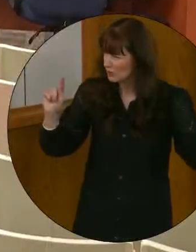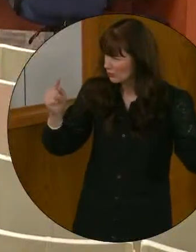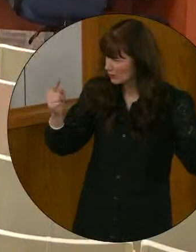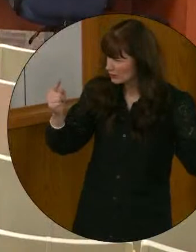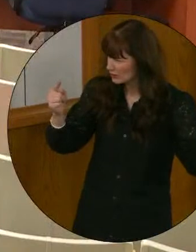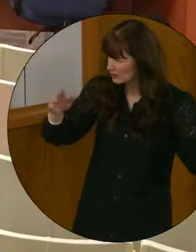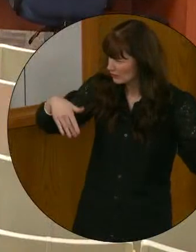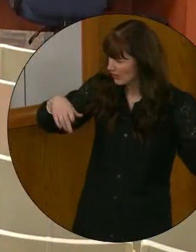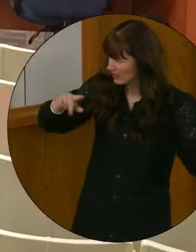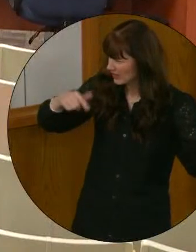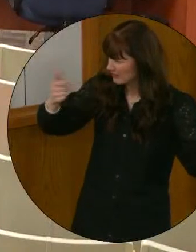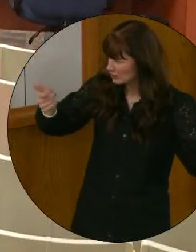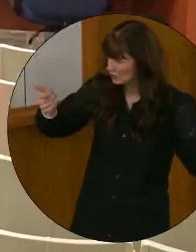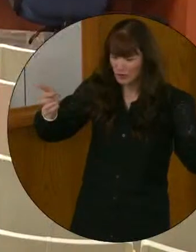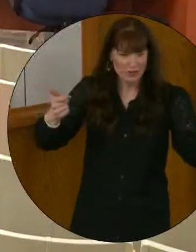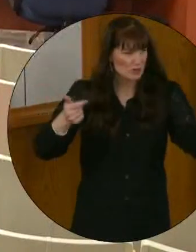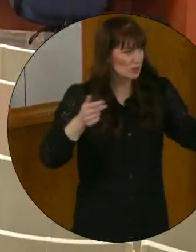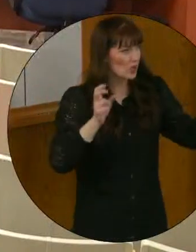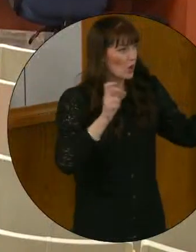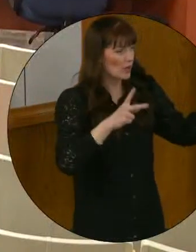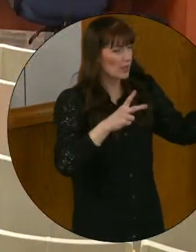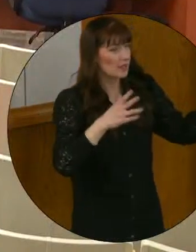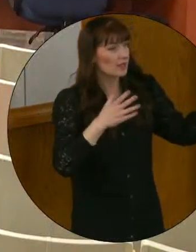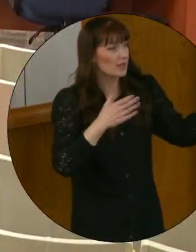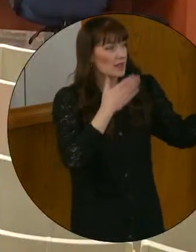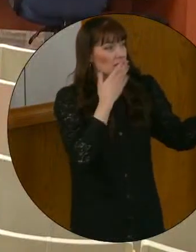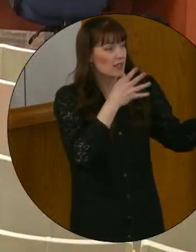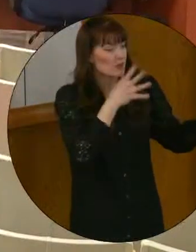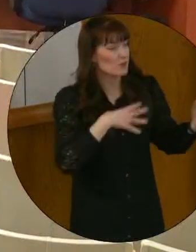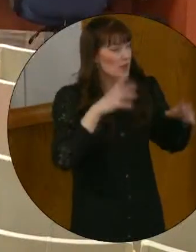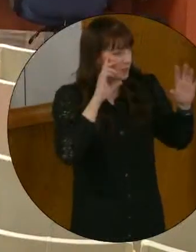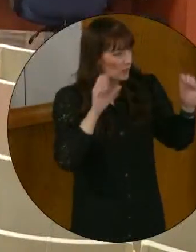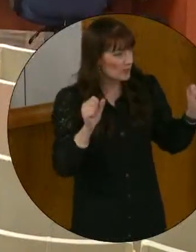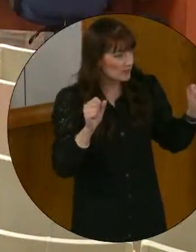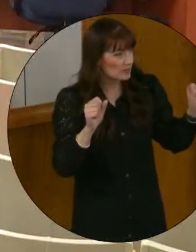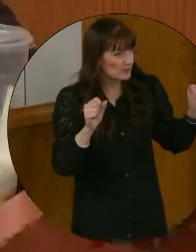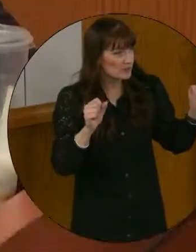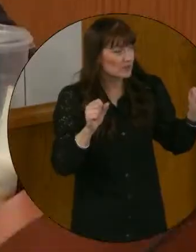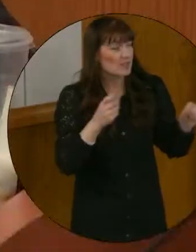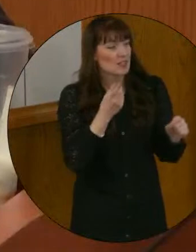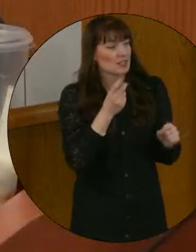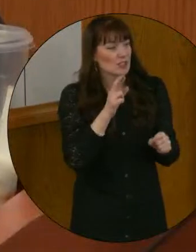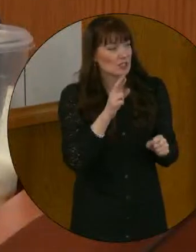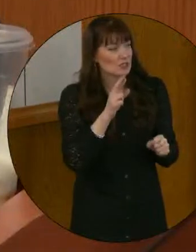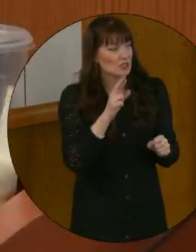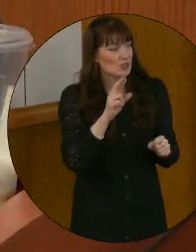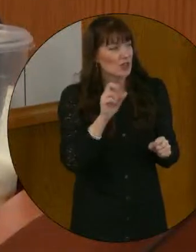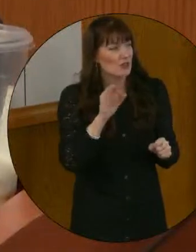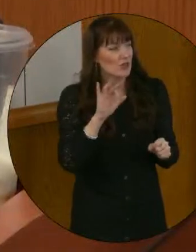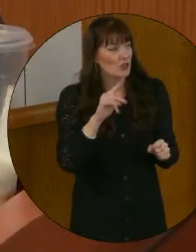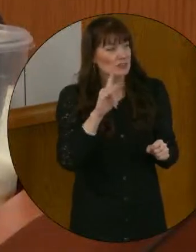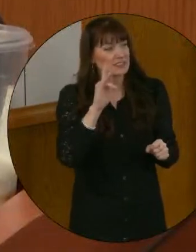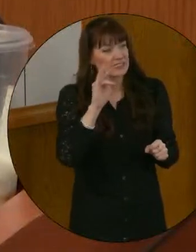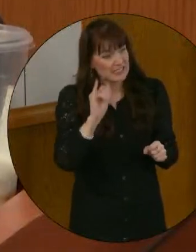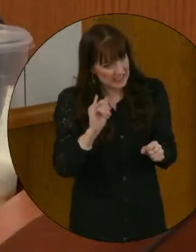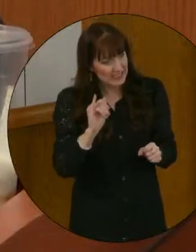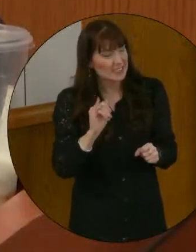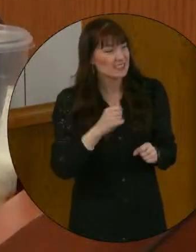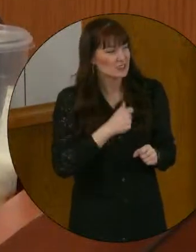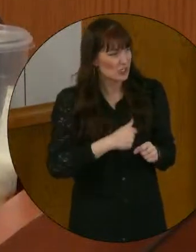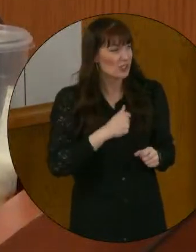yet? Okay. Thank you, Madam President. Dr. Rafalski, sorry.